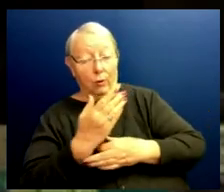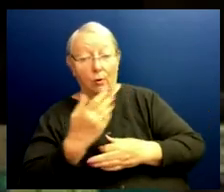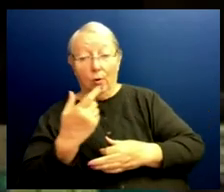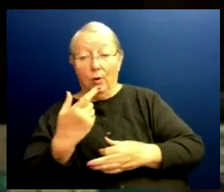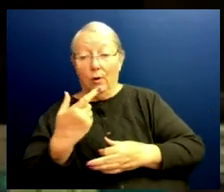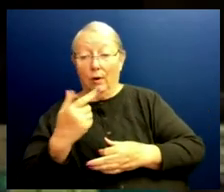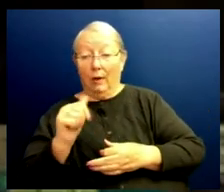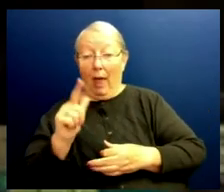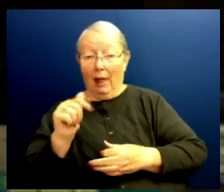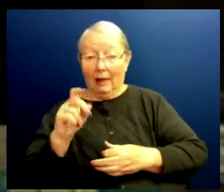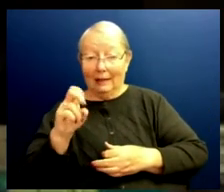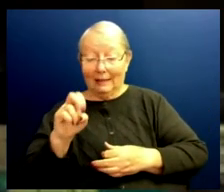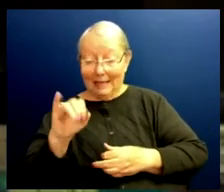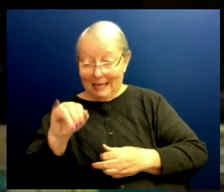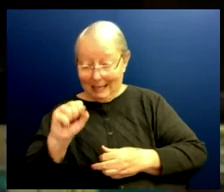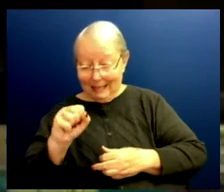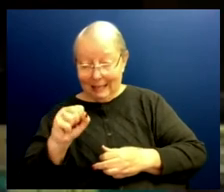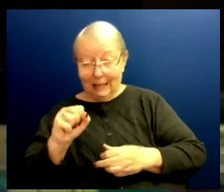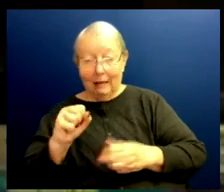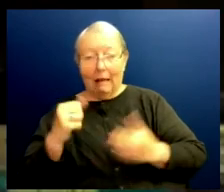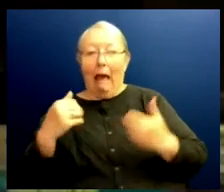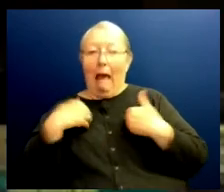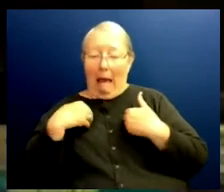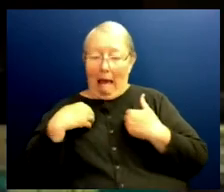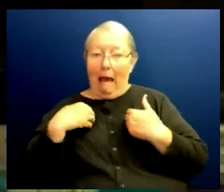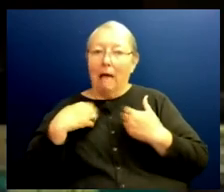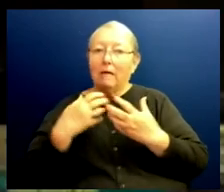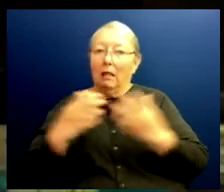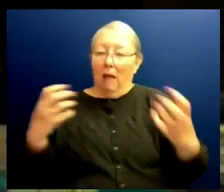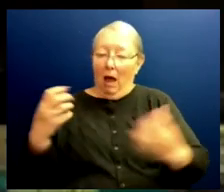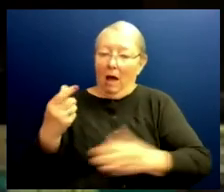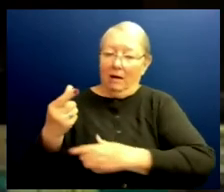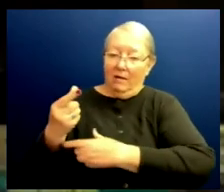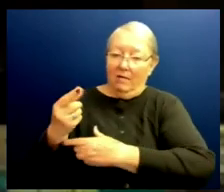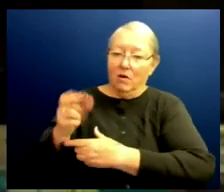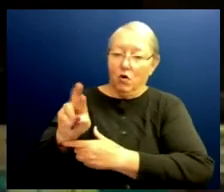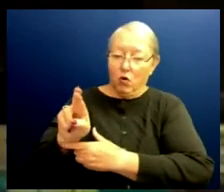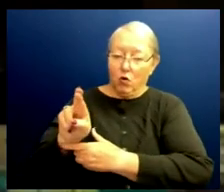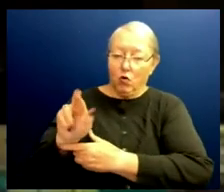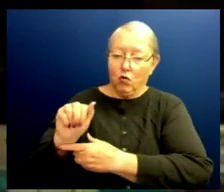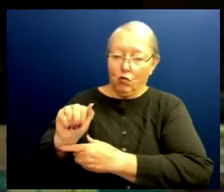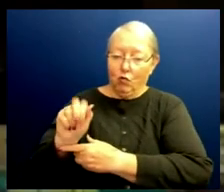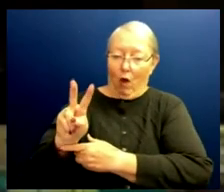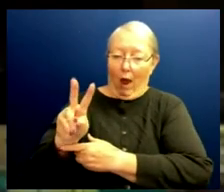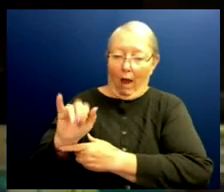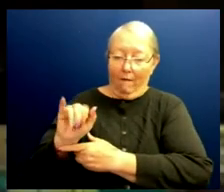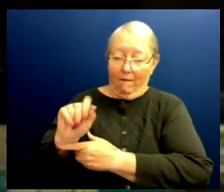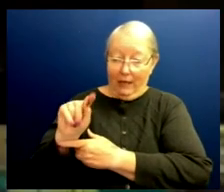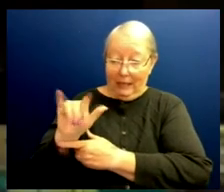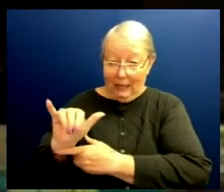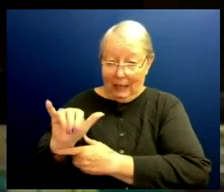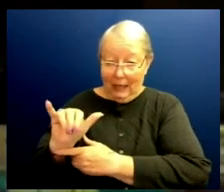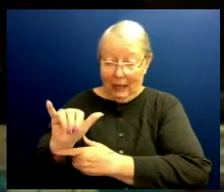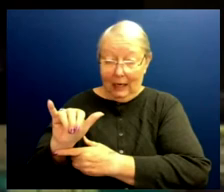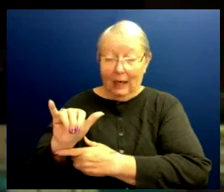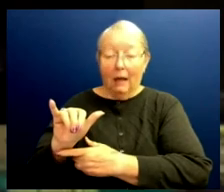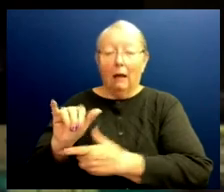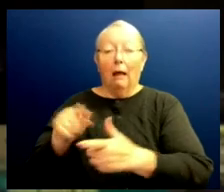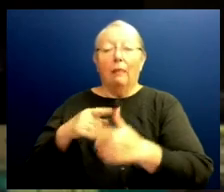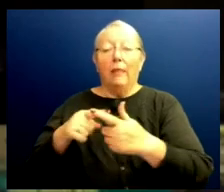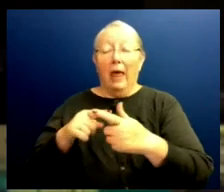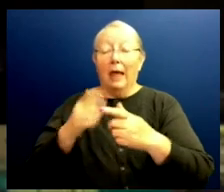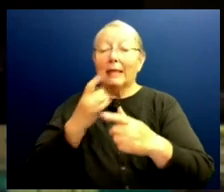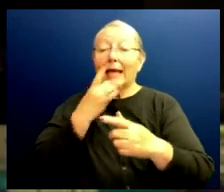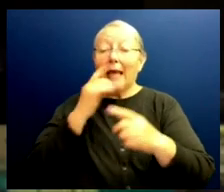bend the light. We've been able to map dark matter that way. And although we do not know what the particles are